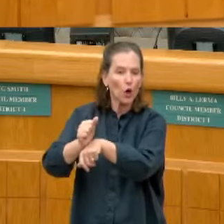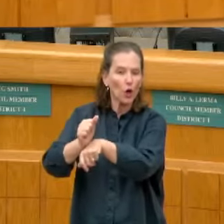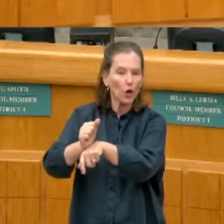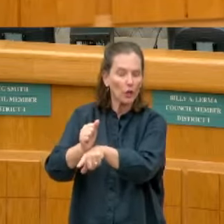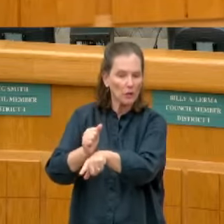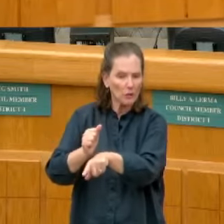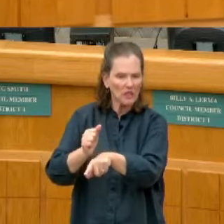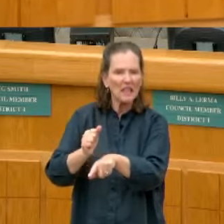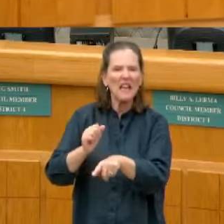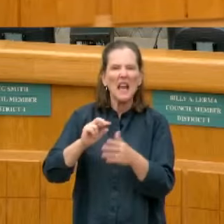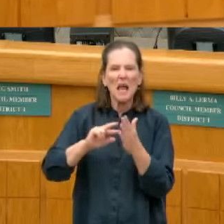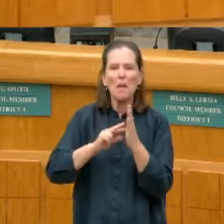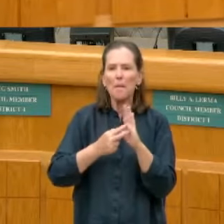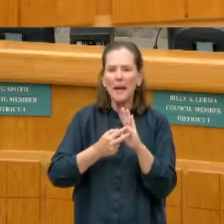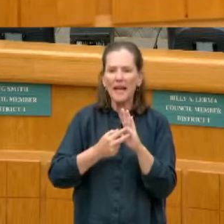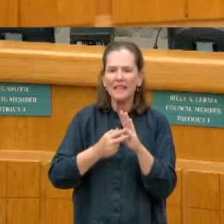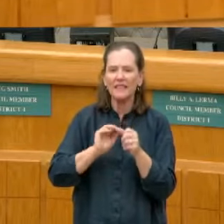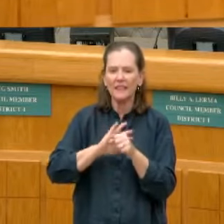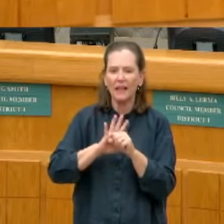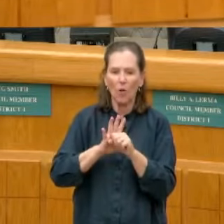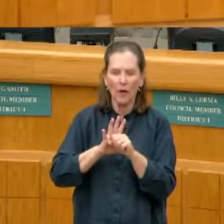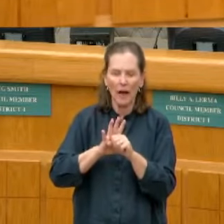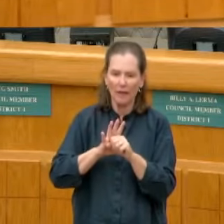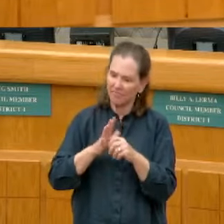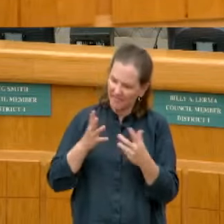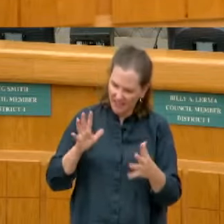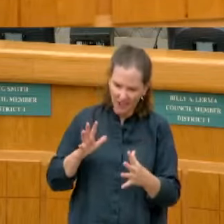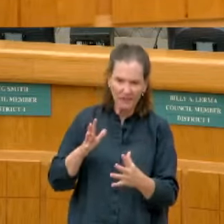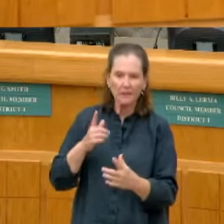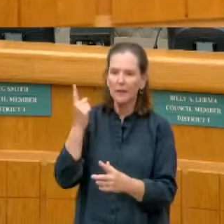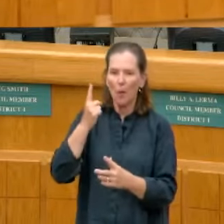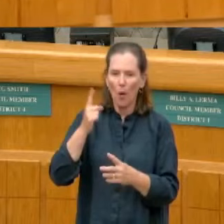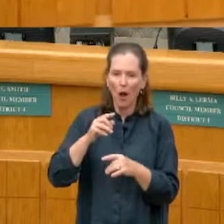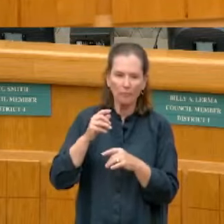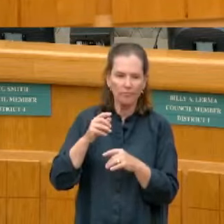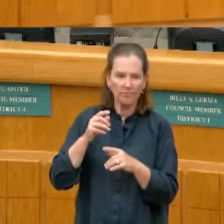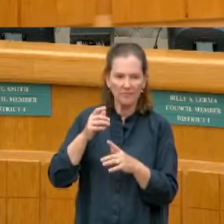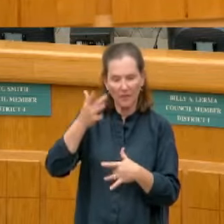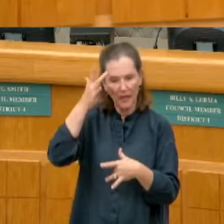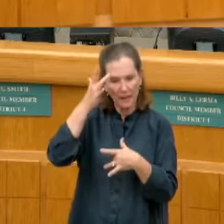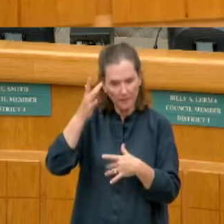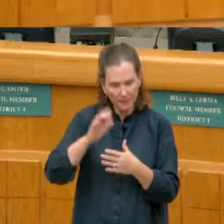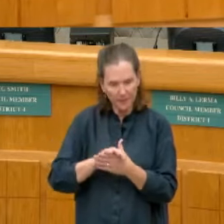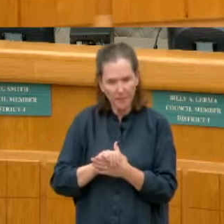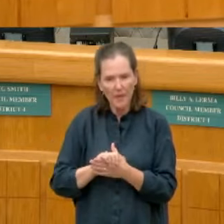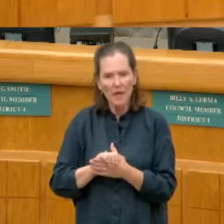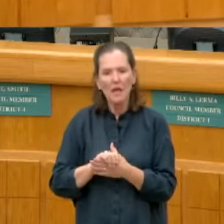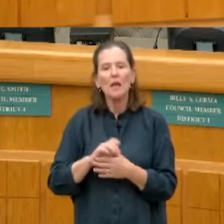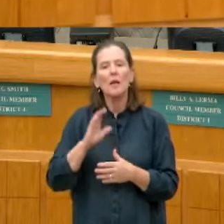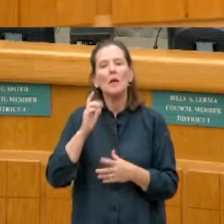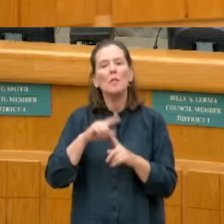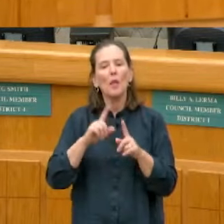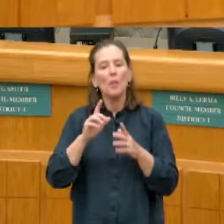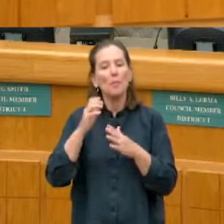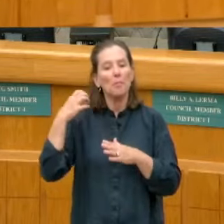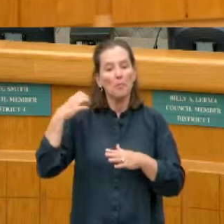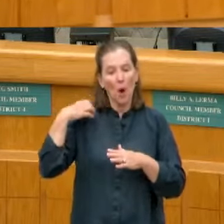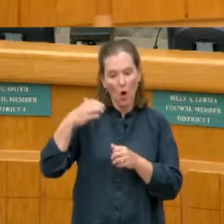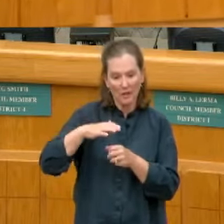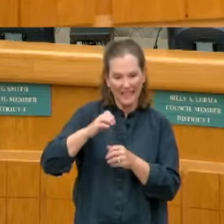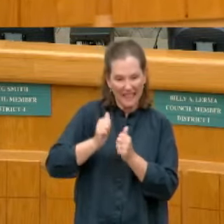office. They will have the discretion to direct those employees that, again, can execute their job functions remotely to do